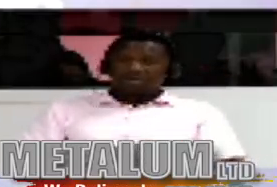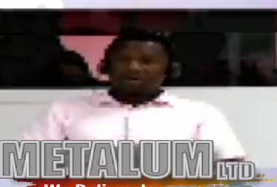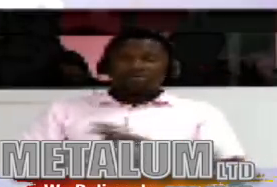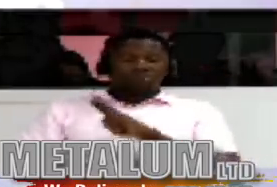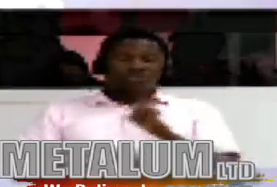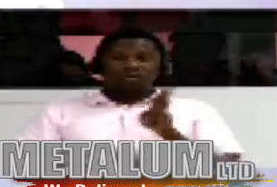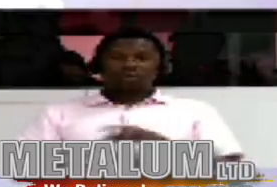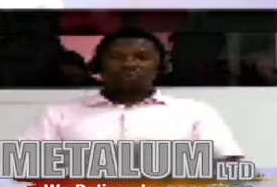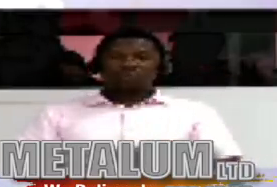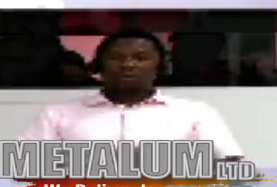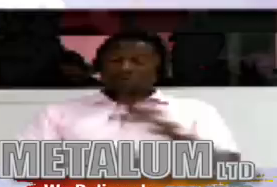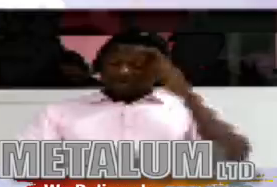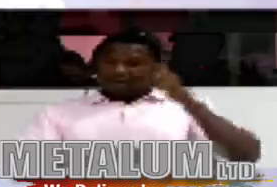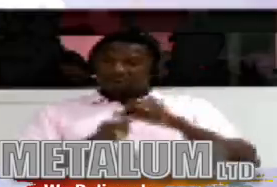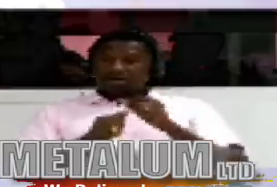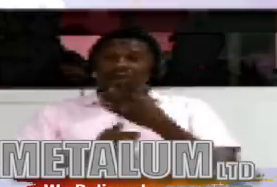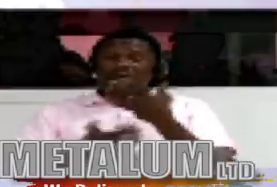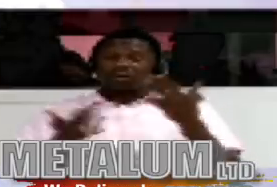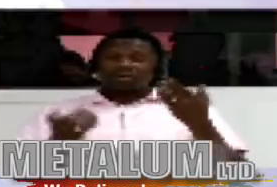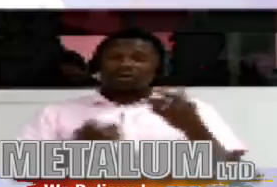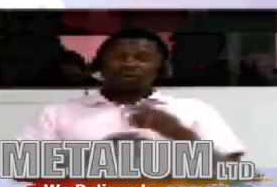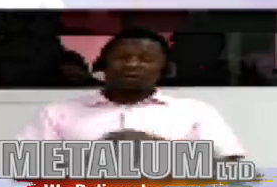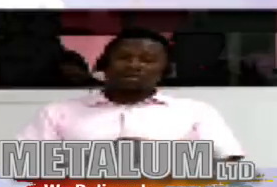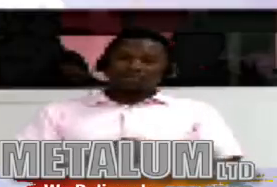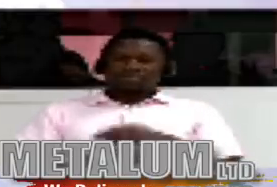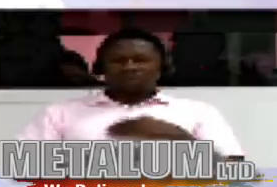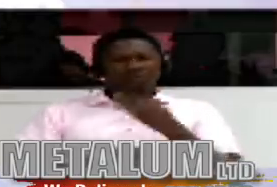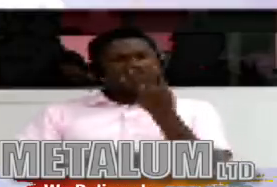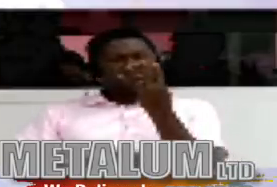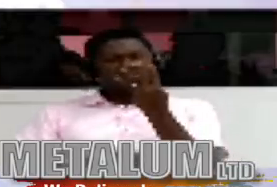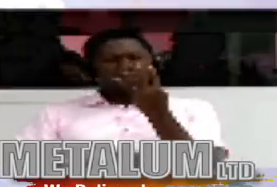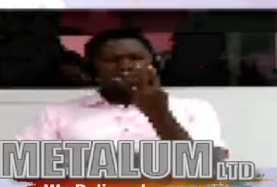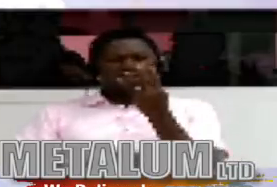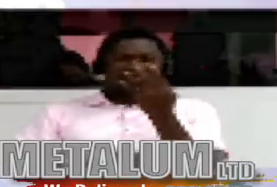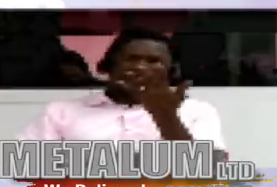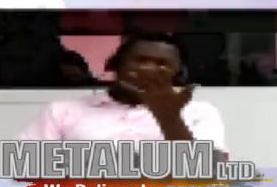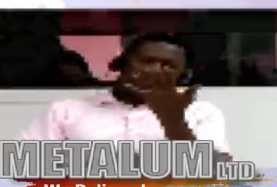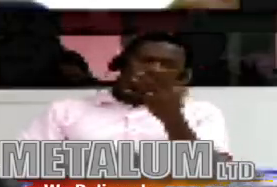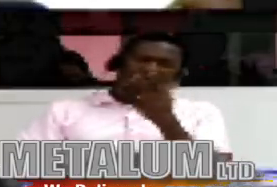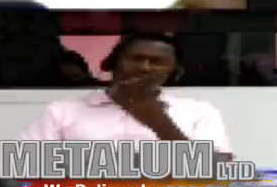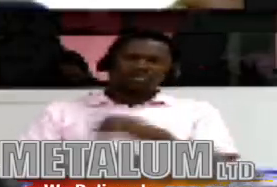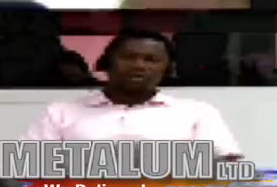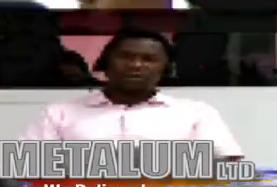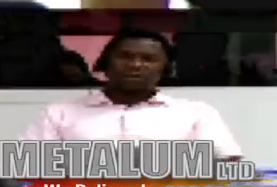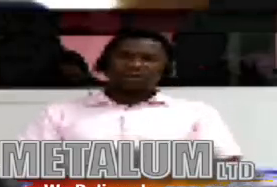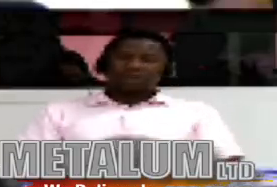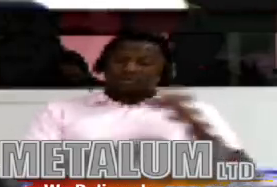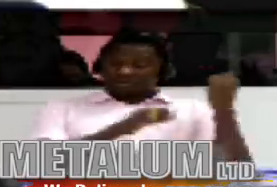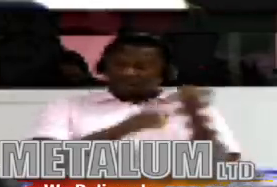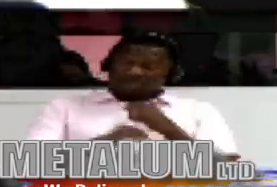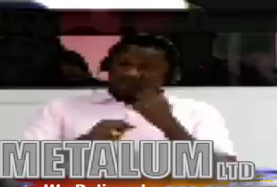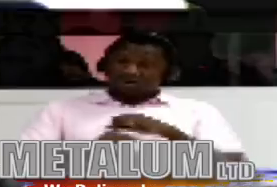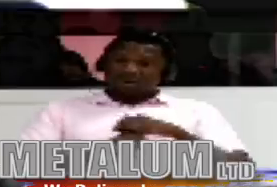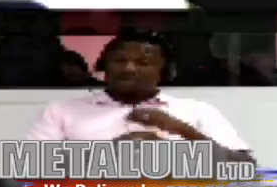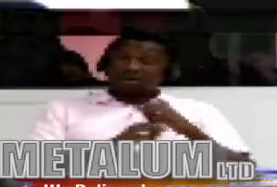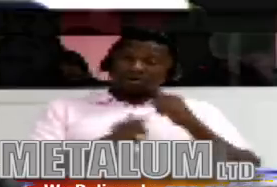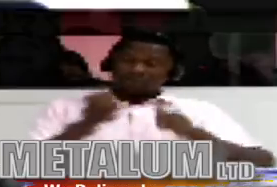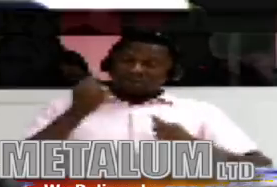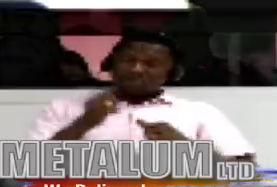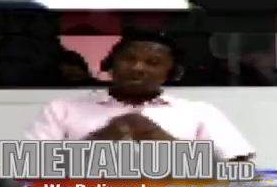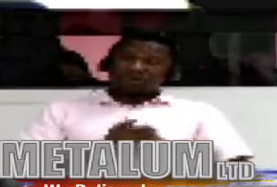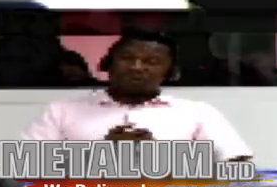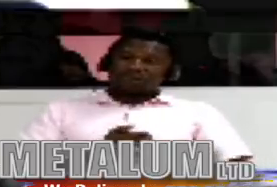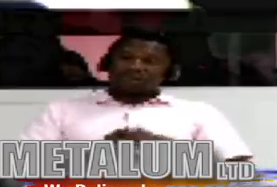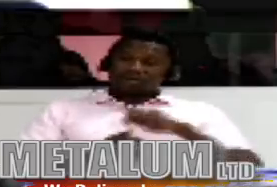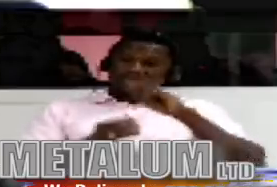Do you recall how many of them were beating you? About 4 or 5. And they were beating you with their gun butts? Yes. Did they do